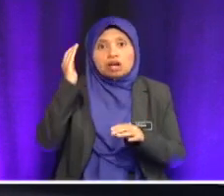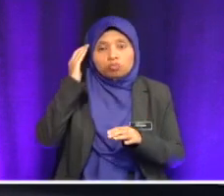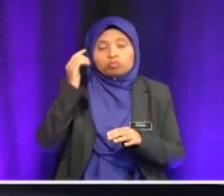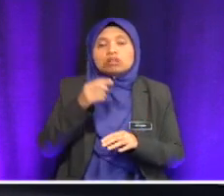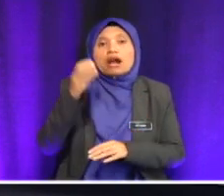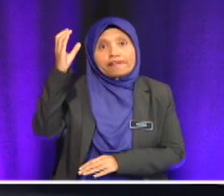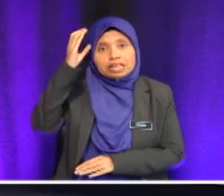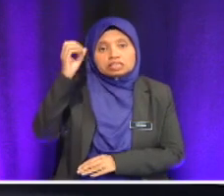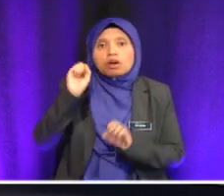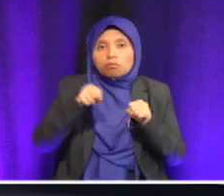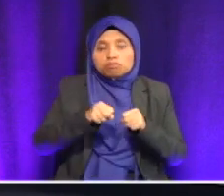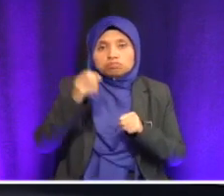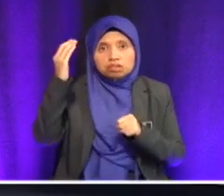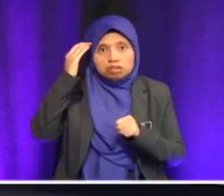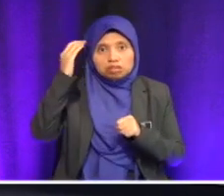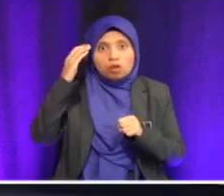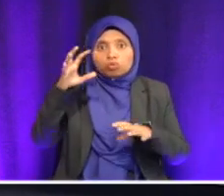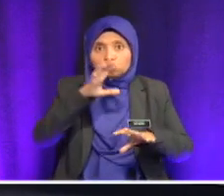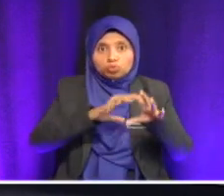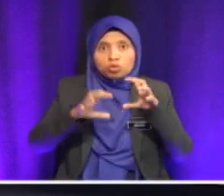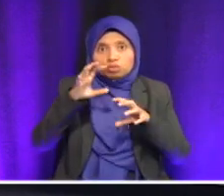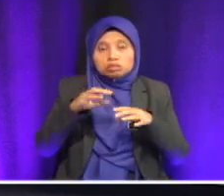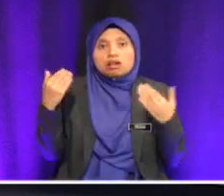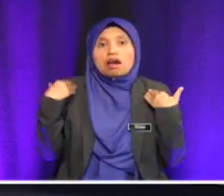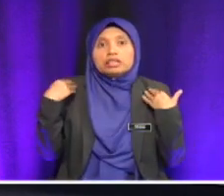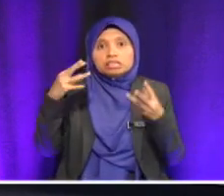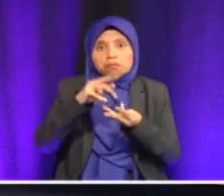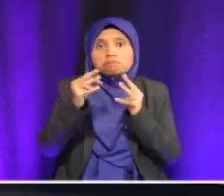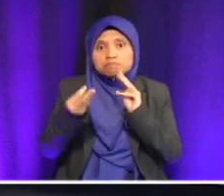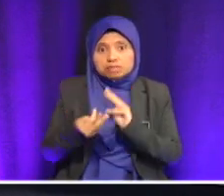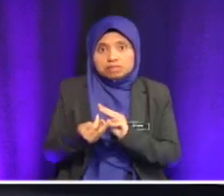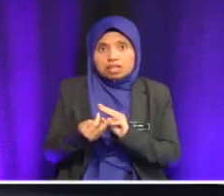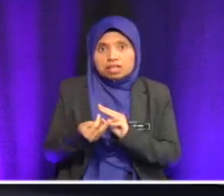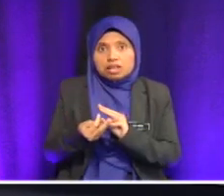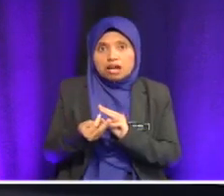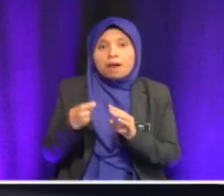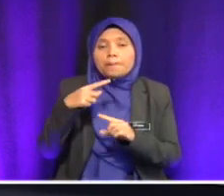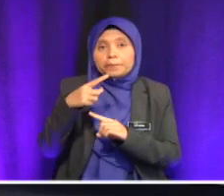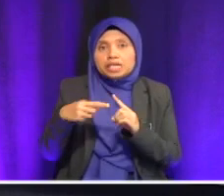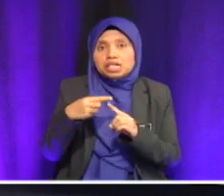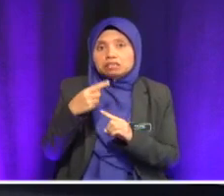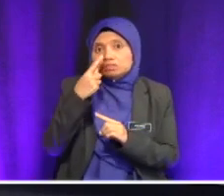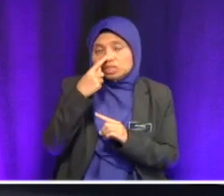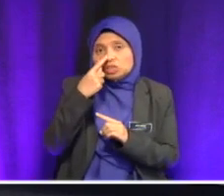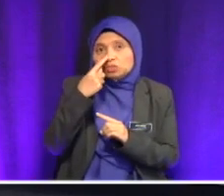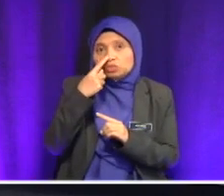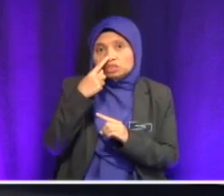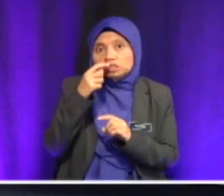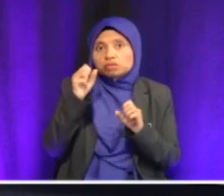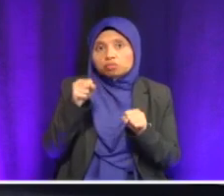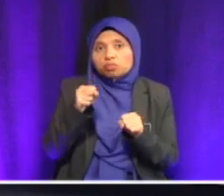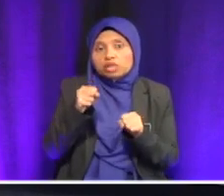like when it did something wrong, and the moment it knows, you can see that she's a